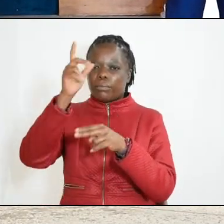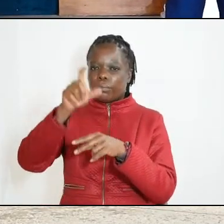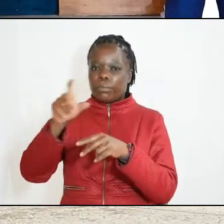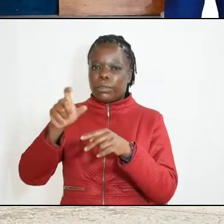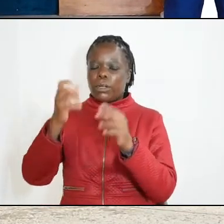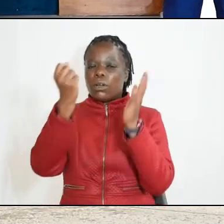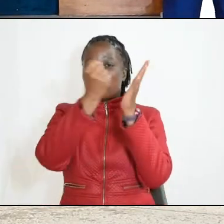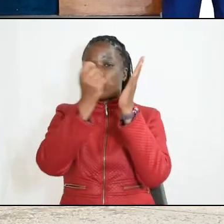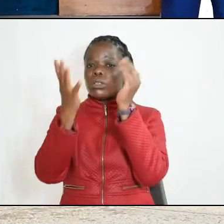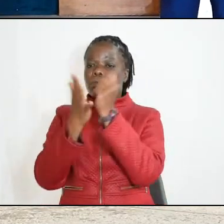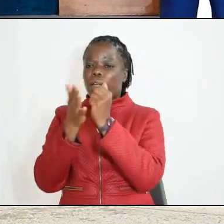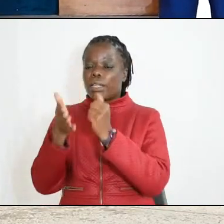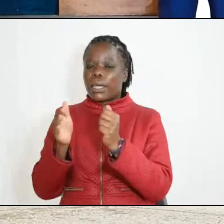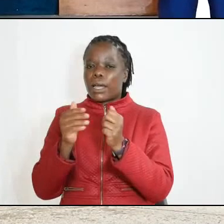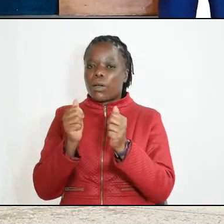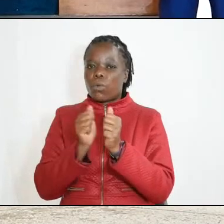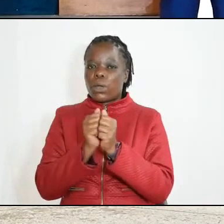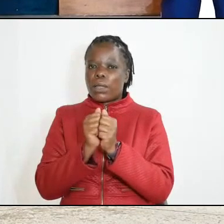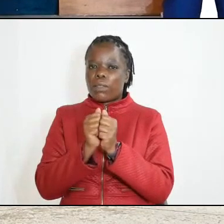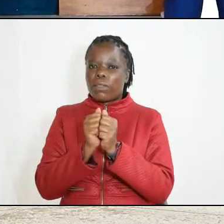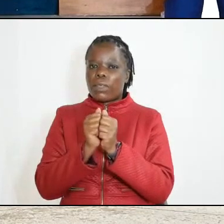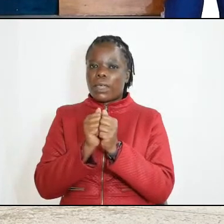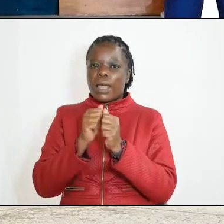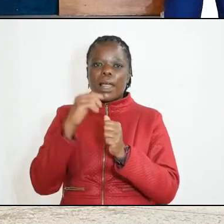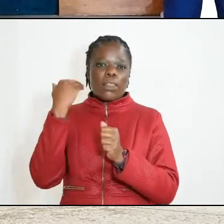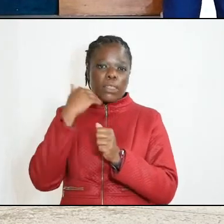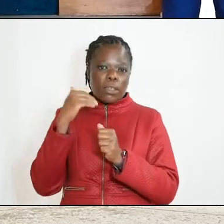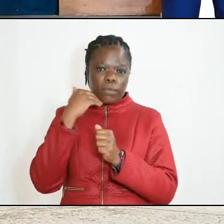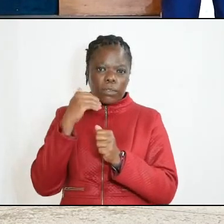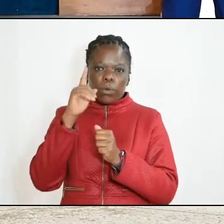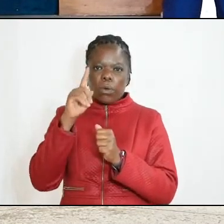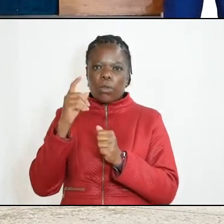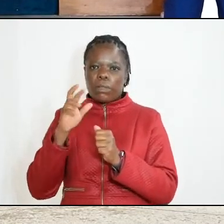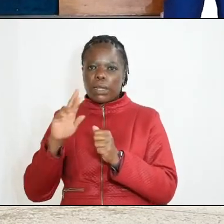there along with the thieves, one on his right, the other on his left.